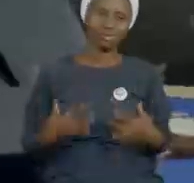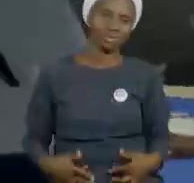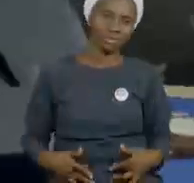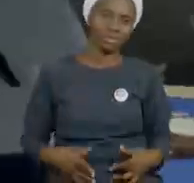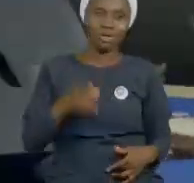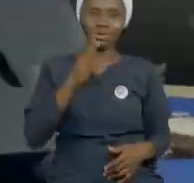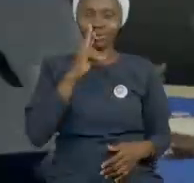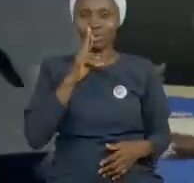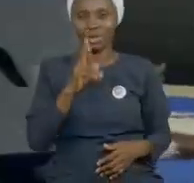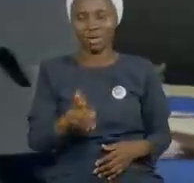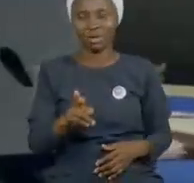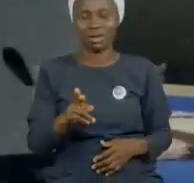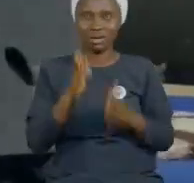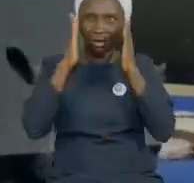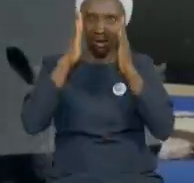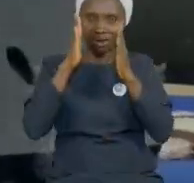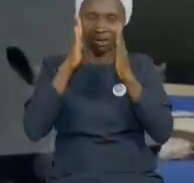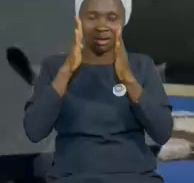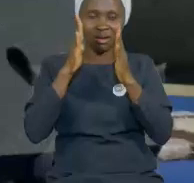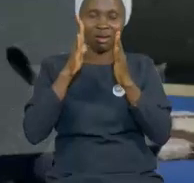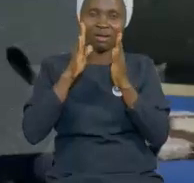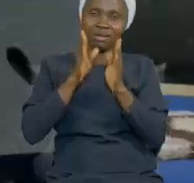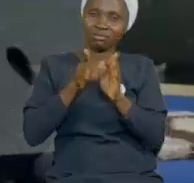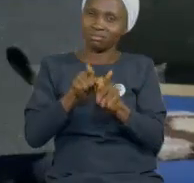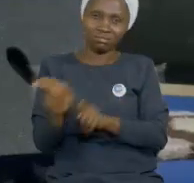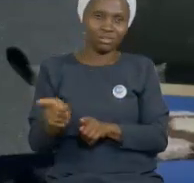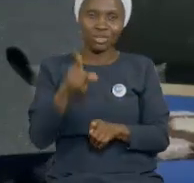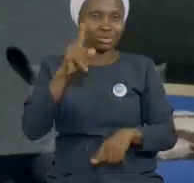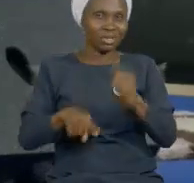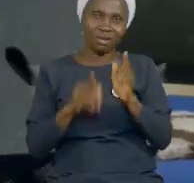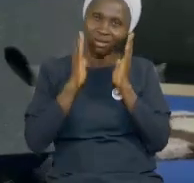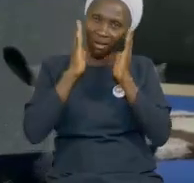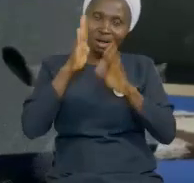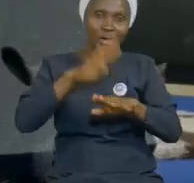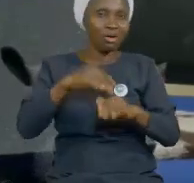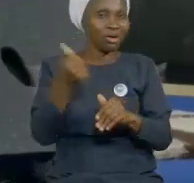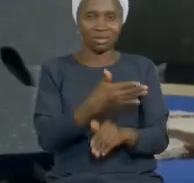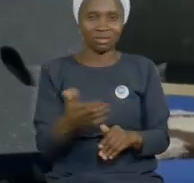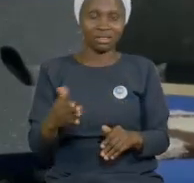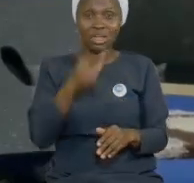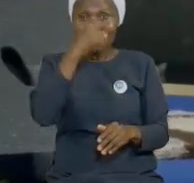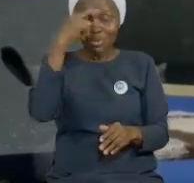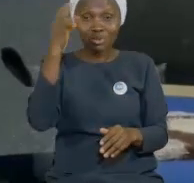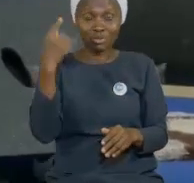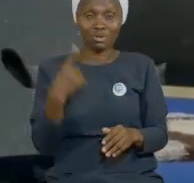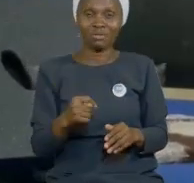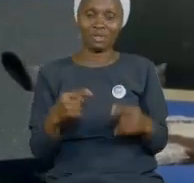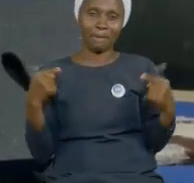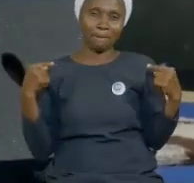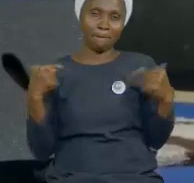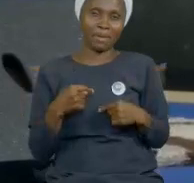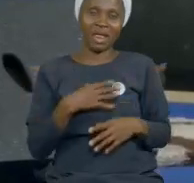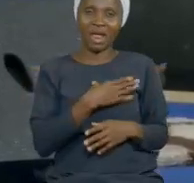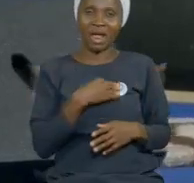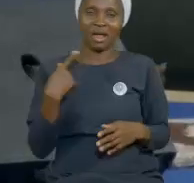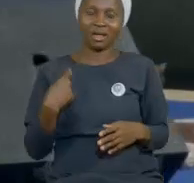distracted. You cannot concentrate on anything because of the pain and the